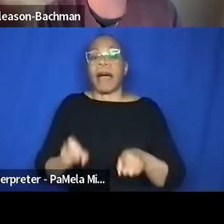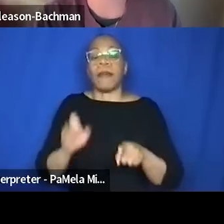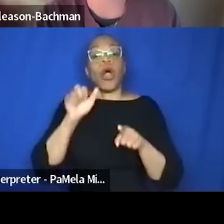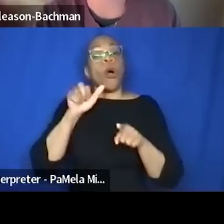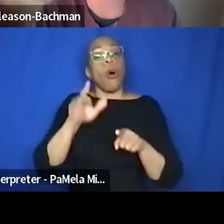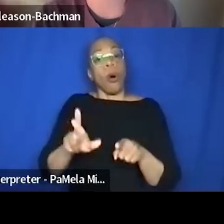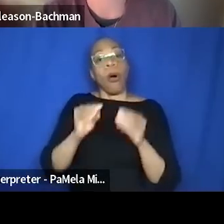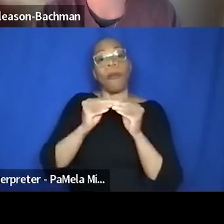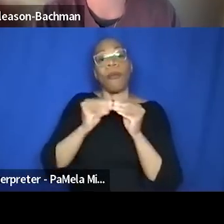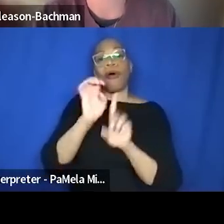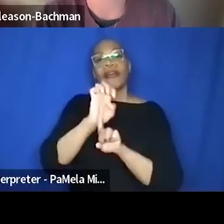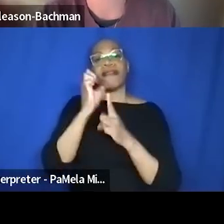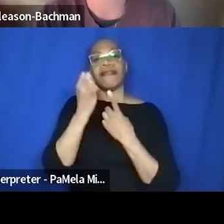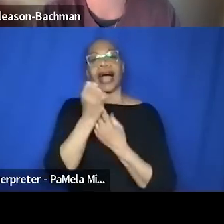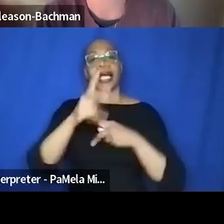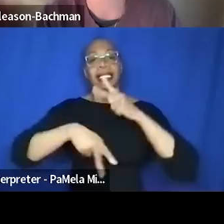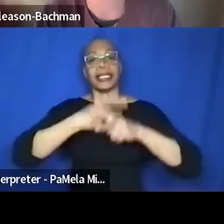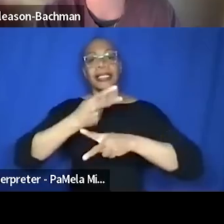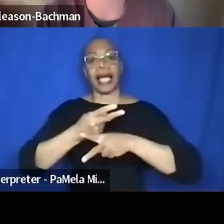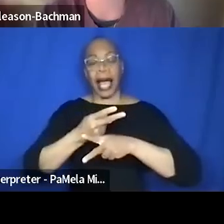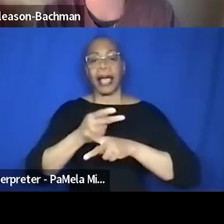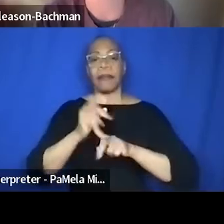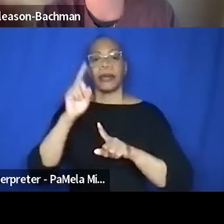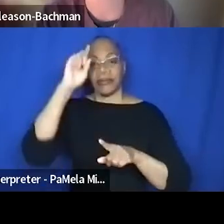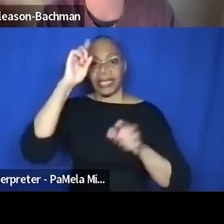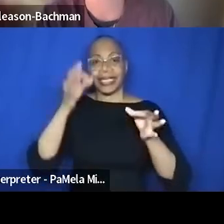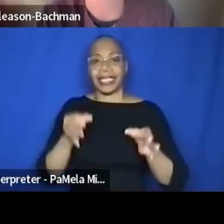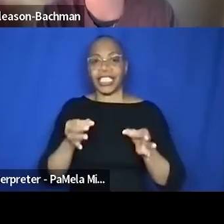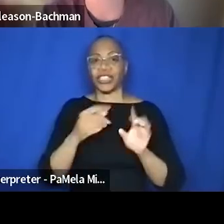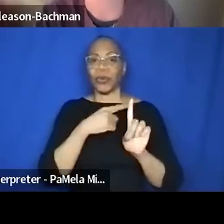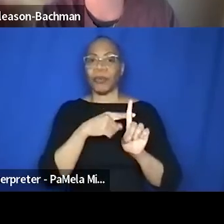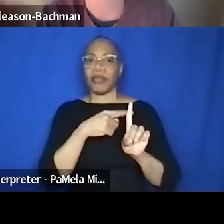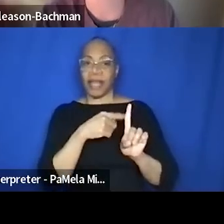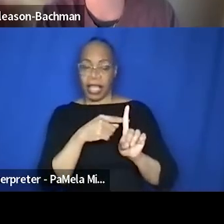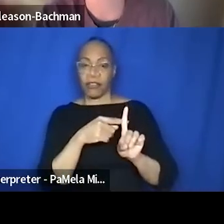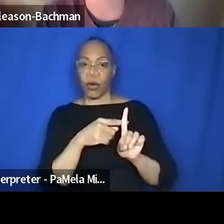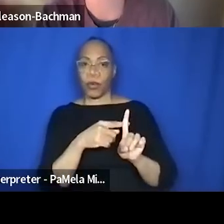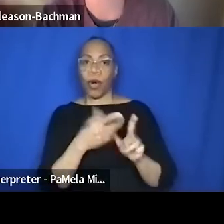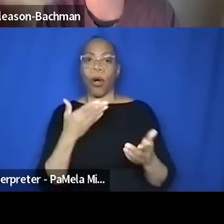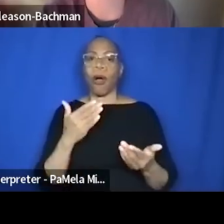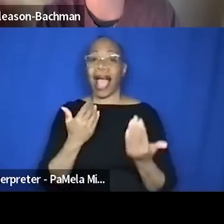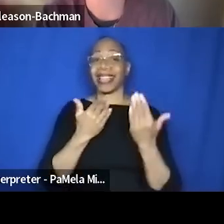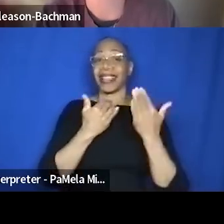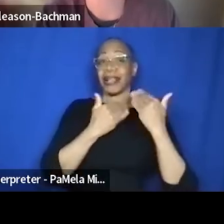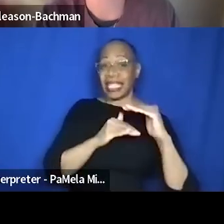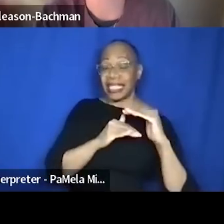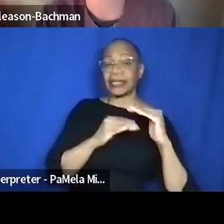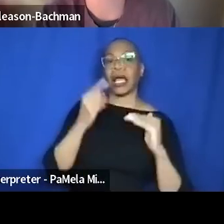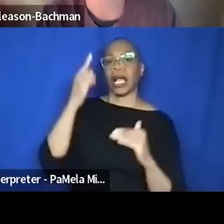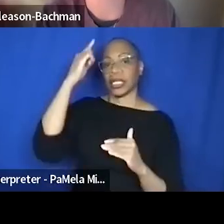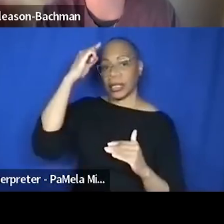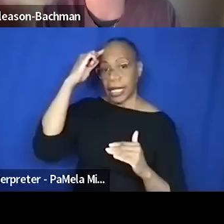where those types of decisions would be favorable or would be at least considered. And it will certainly impact